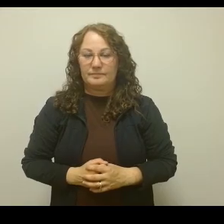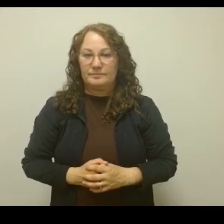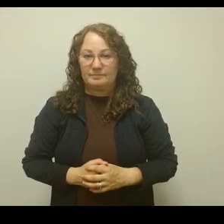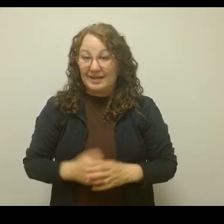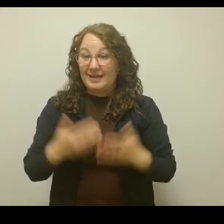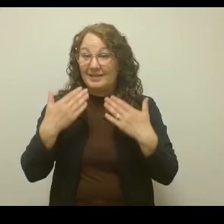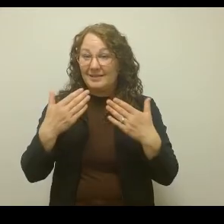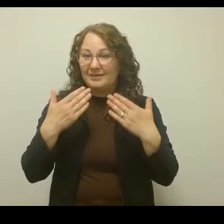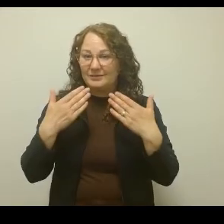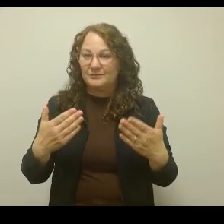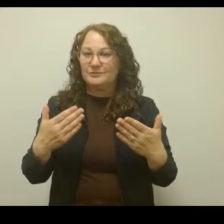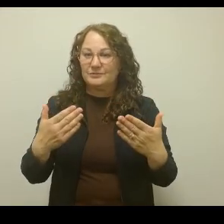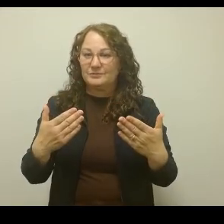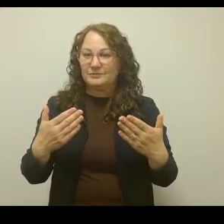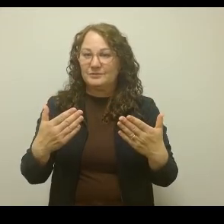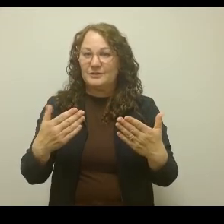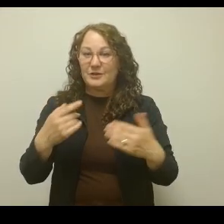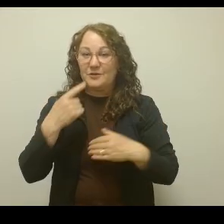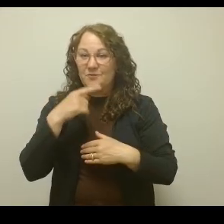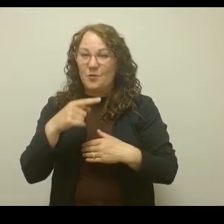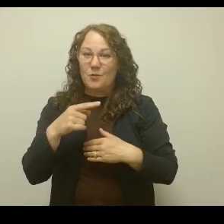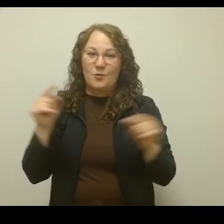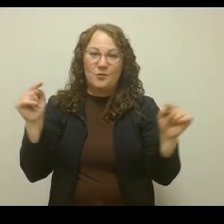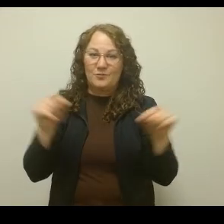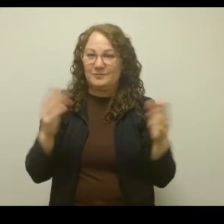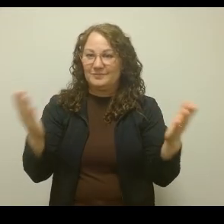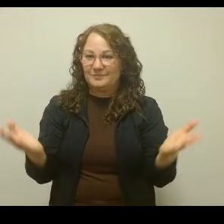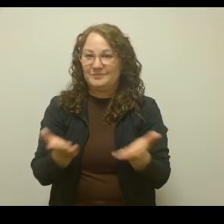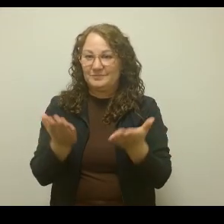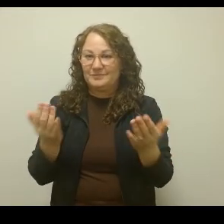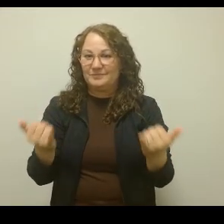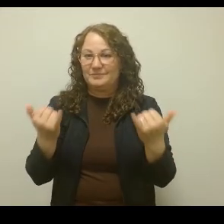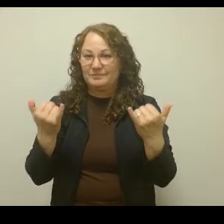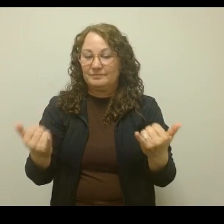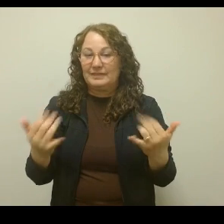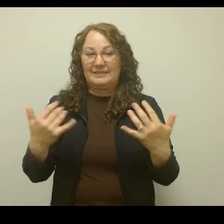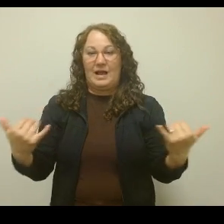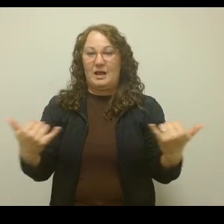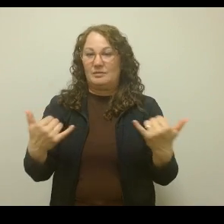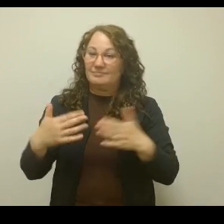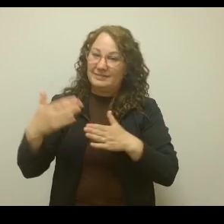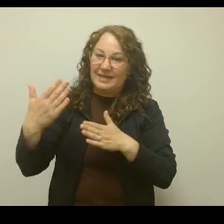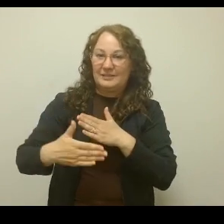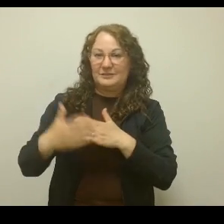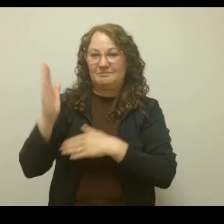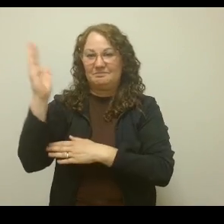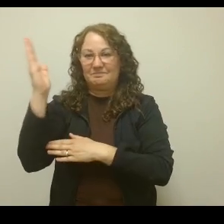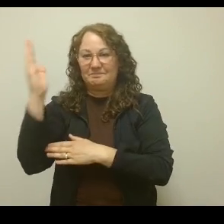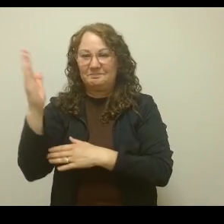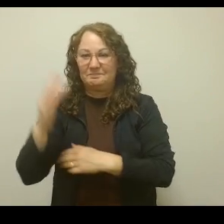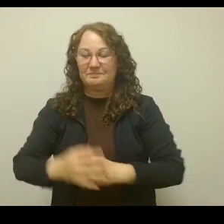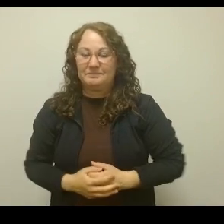Thank you very much for listening today. This is the end of the presentation.